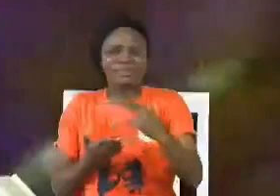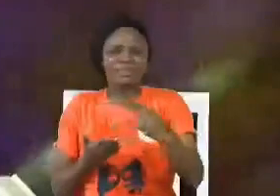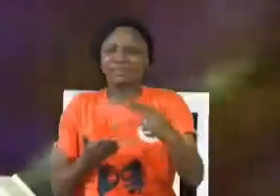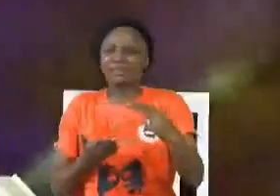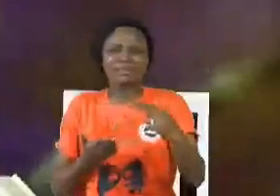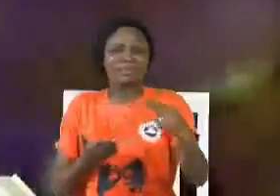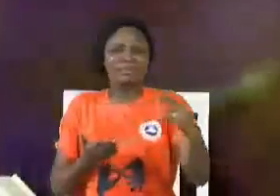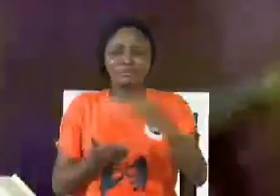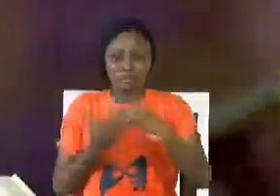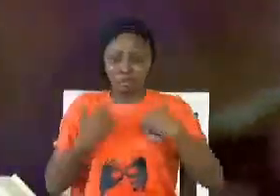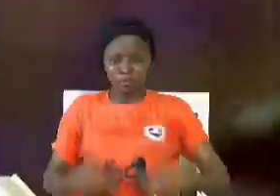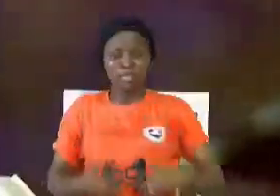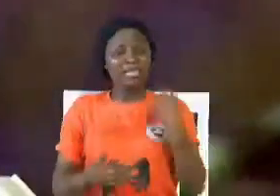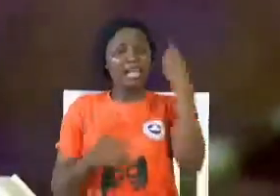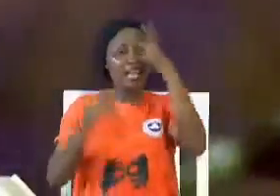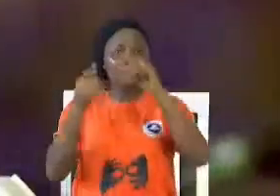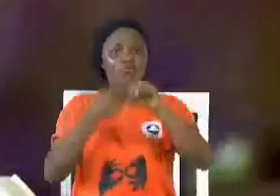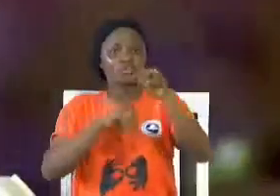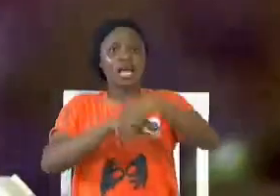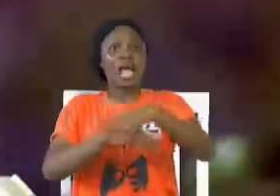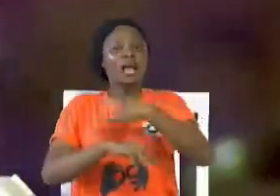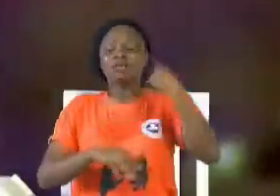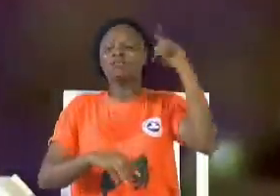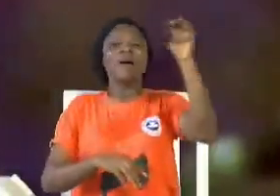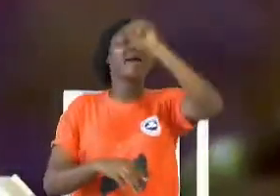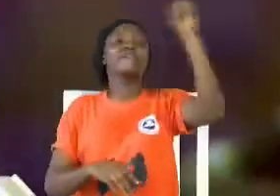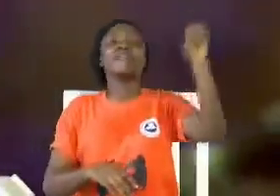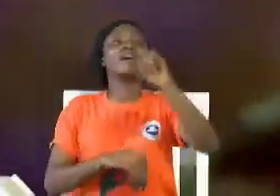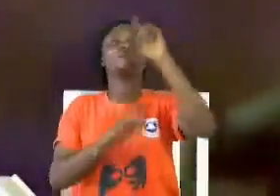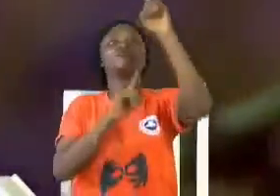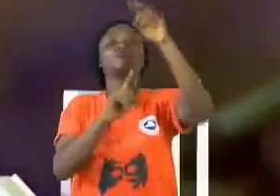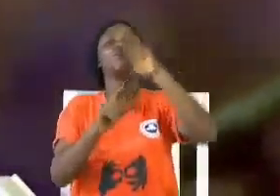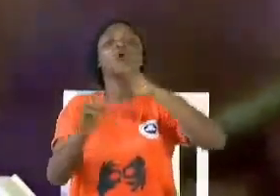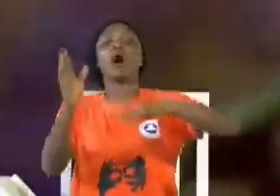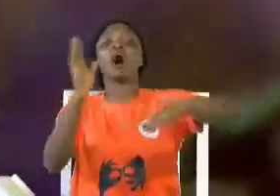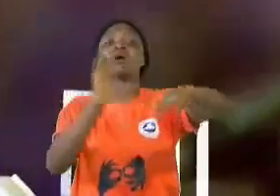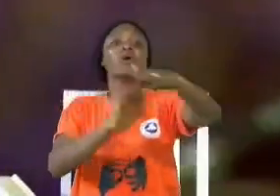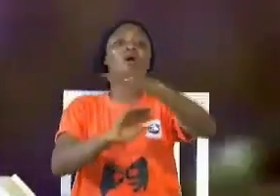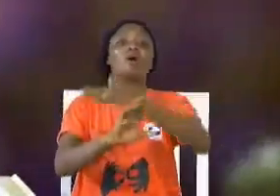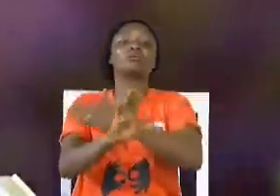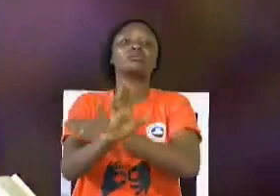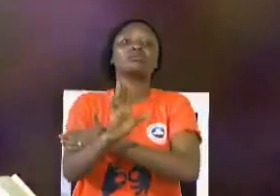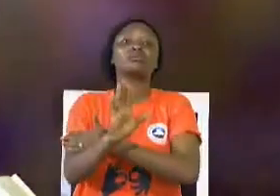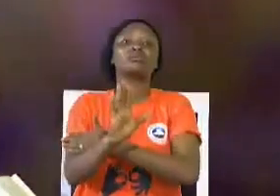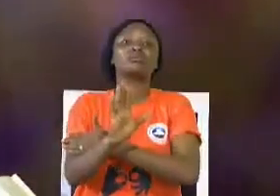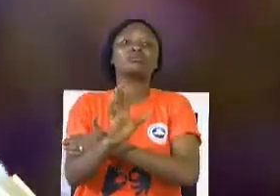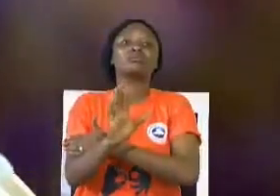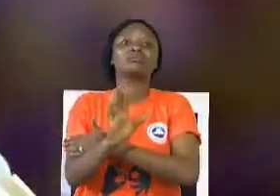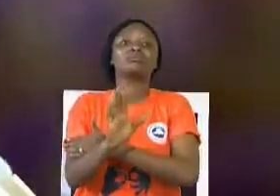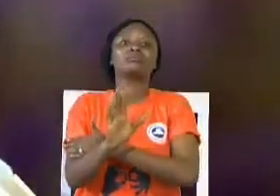Lord. Somebody tell him tonight. And forever you are God. Say